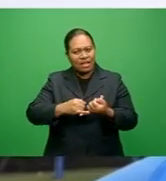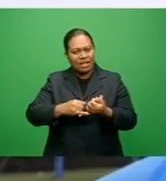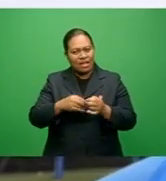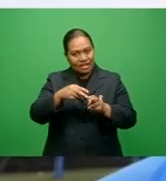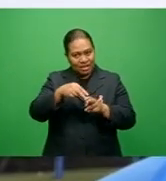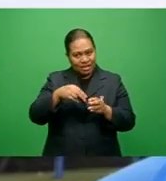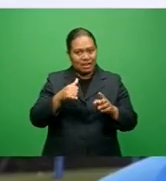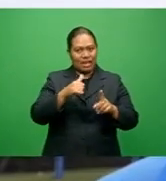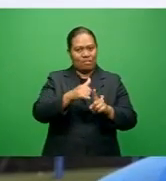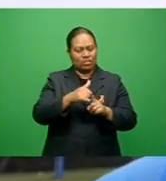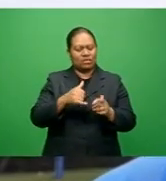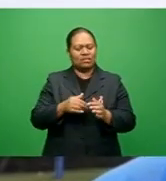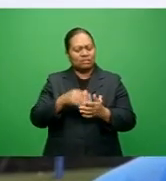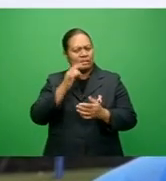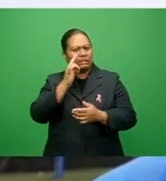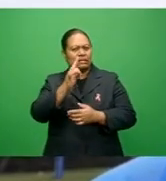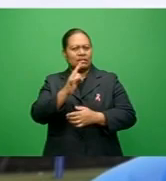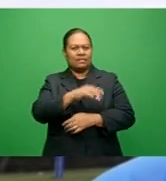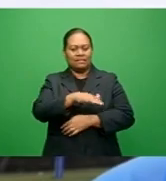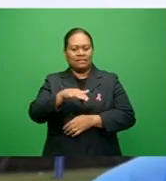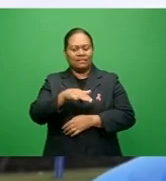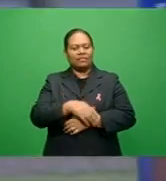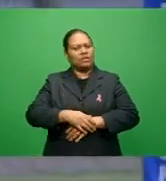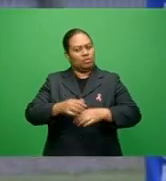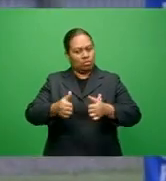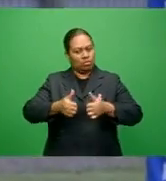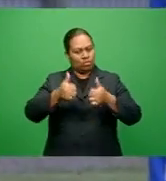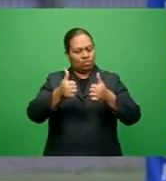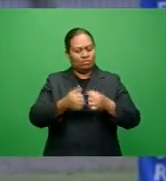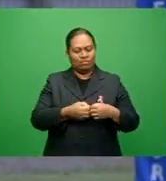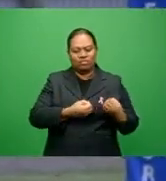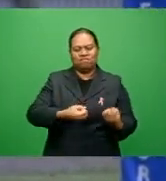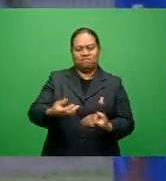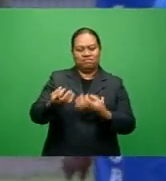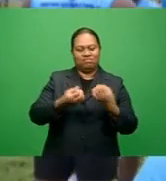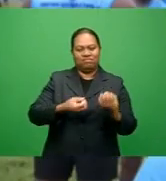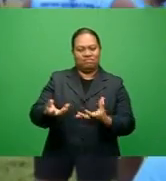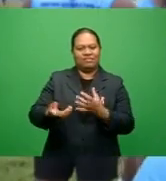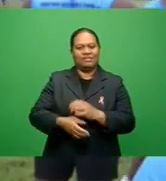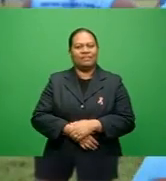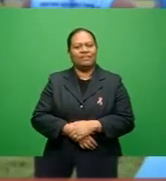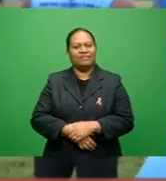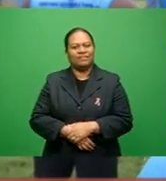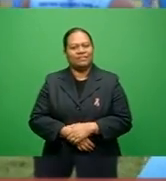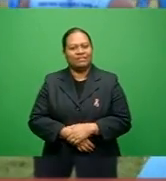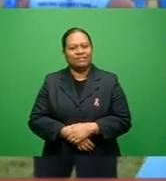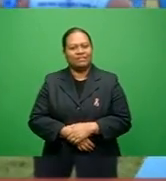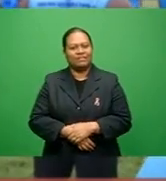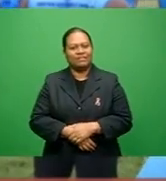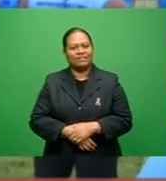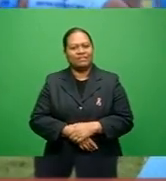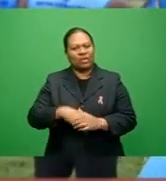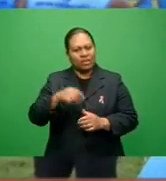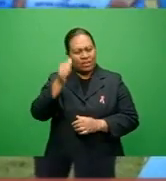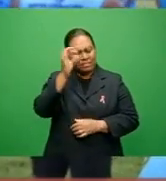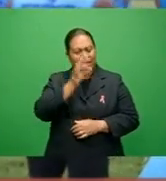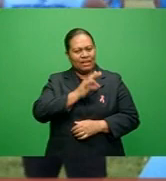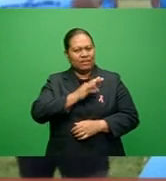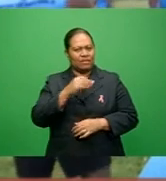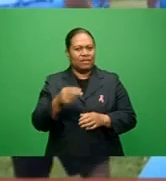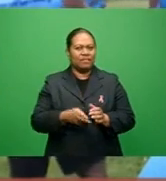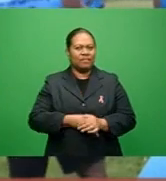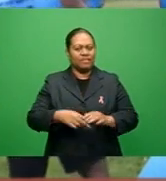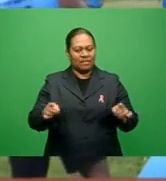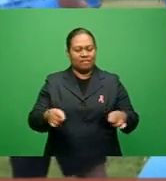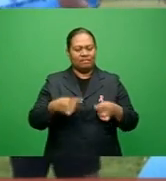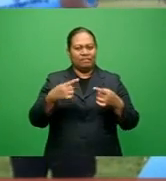have some goods to deliver. As a Suva team, we're expecting a very tough Naitasiri team, especially going into the